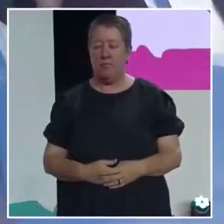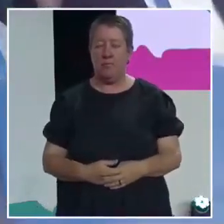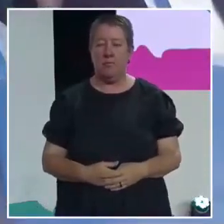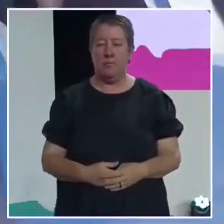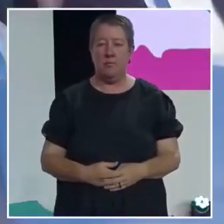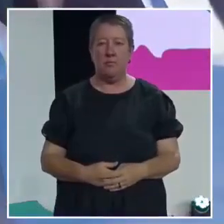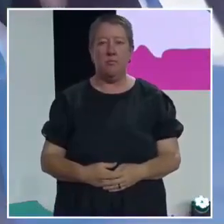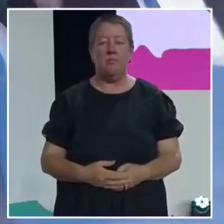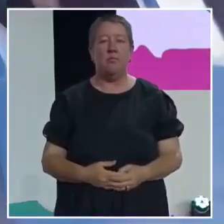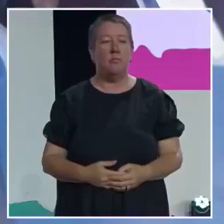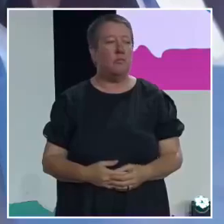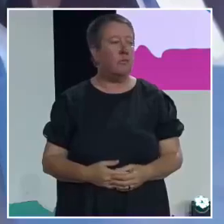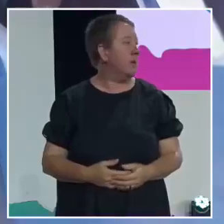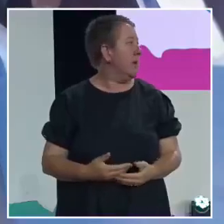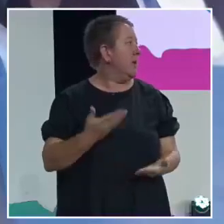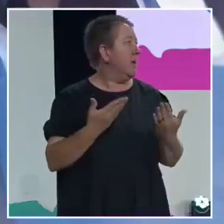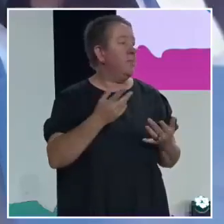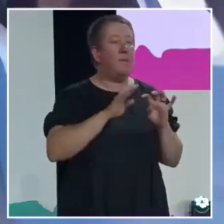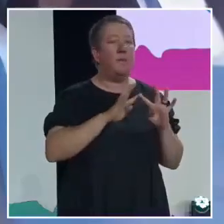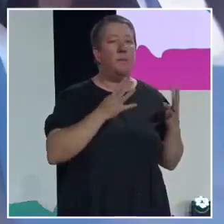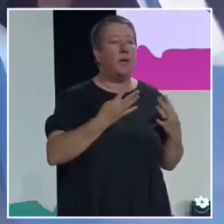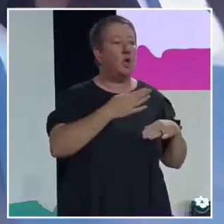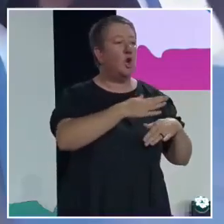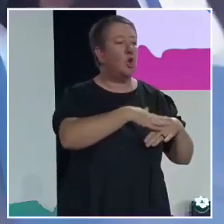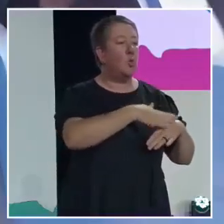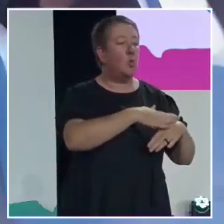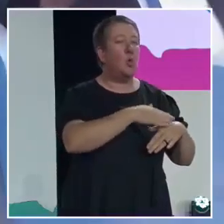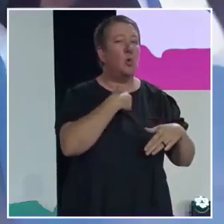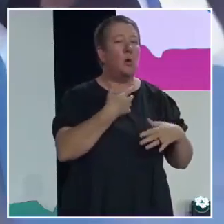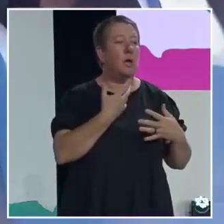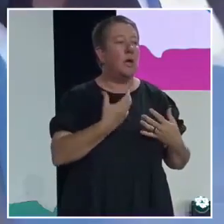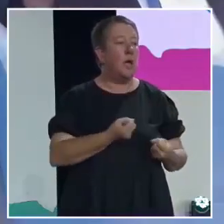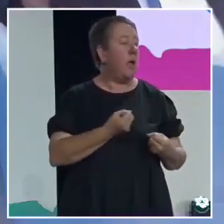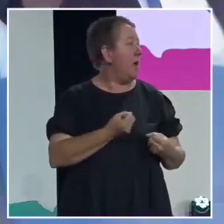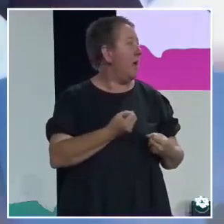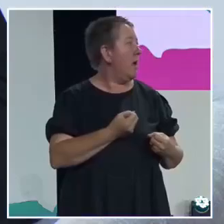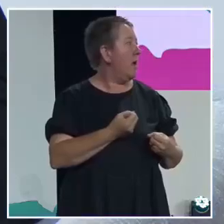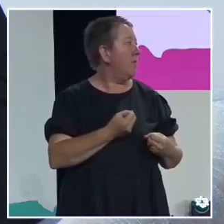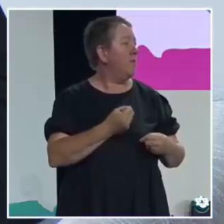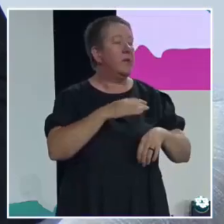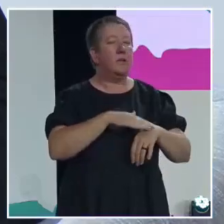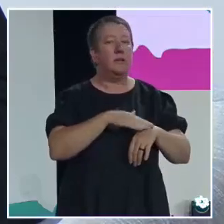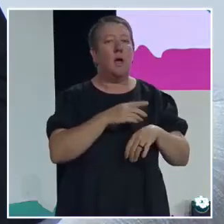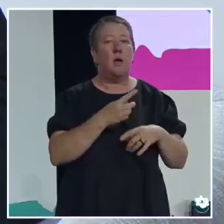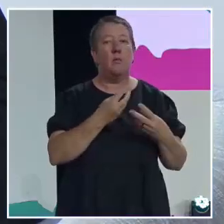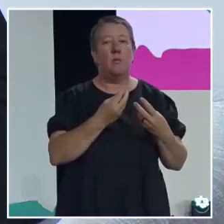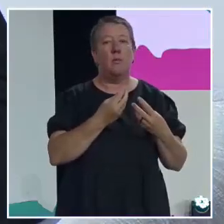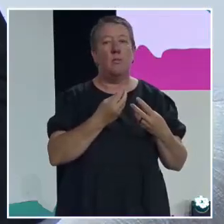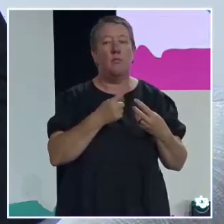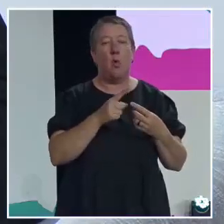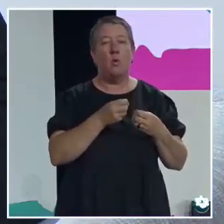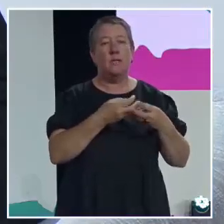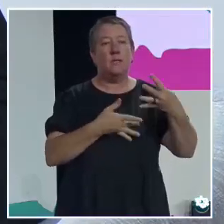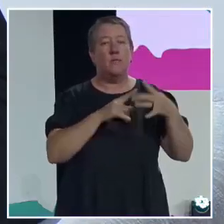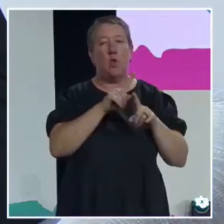Maybe just an early warning for the panelists before we have time for a second round of questions. Before we leave at the end of this session, we're going